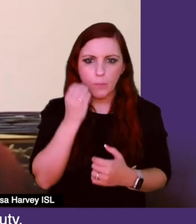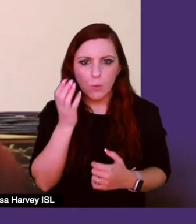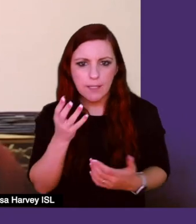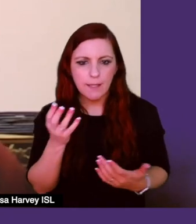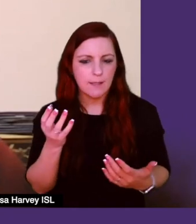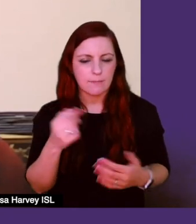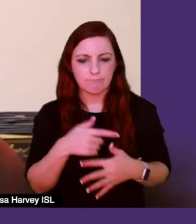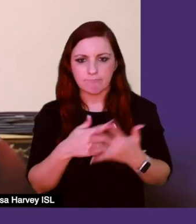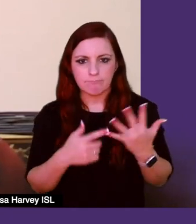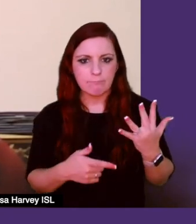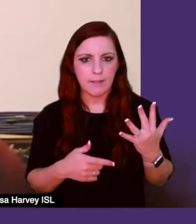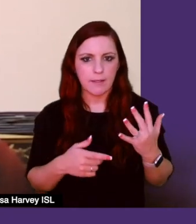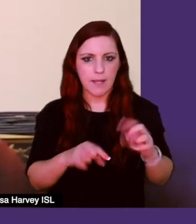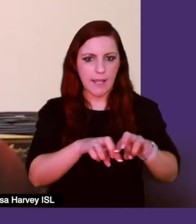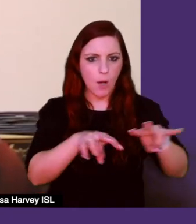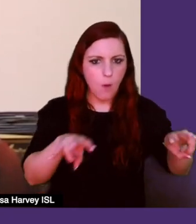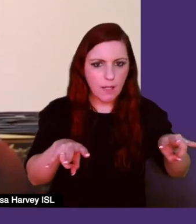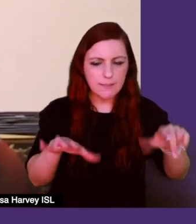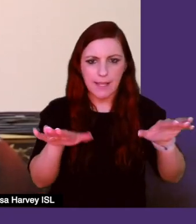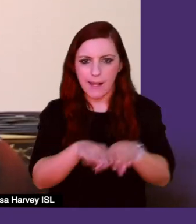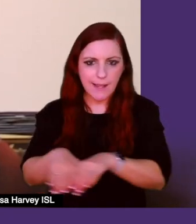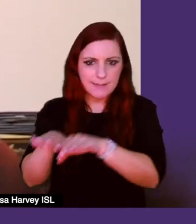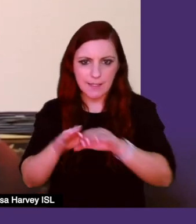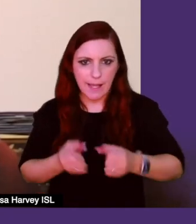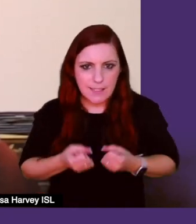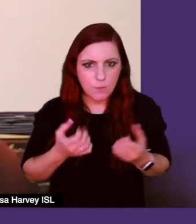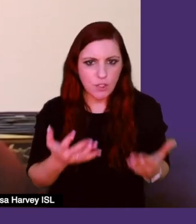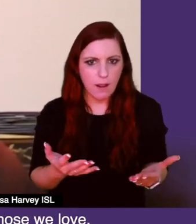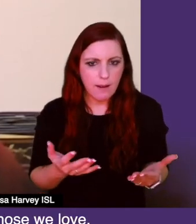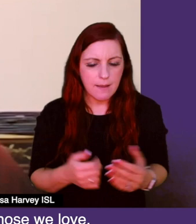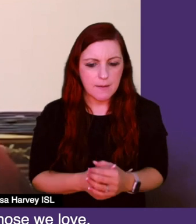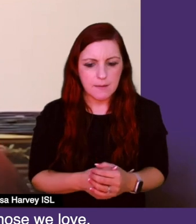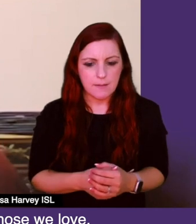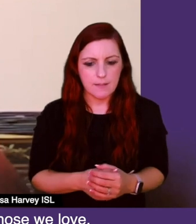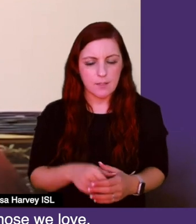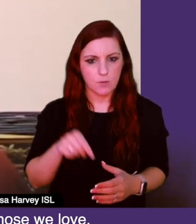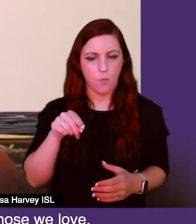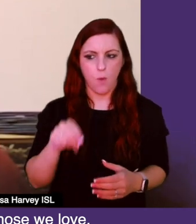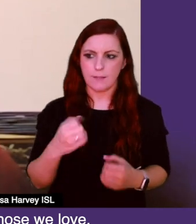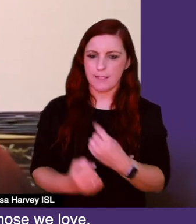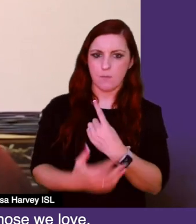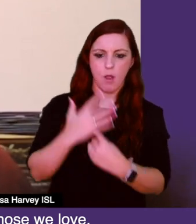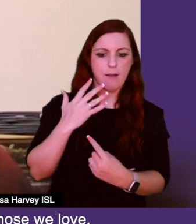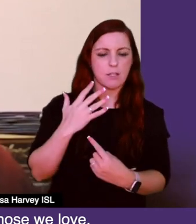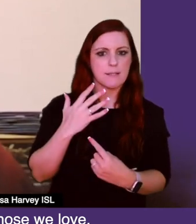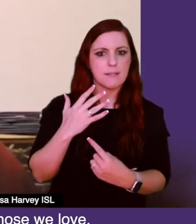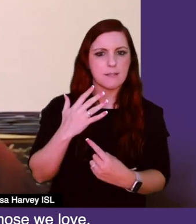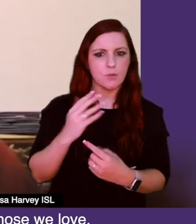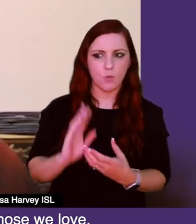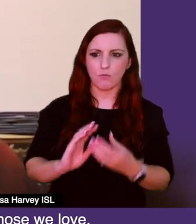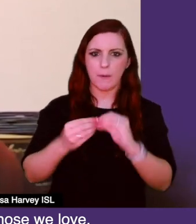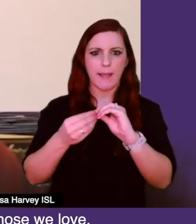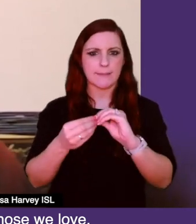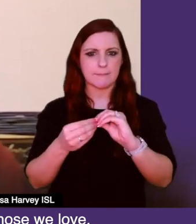beauty. There is equality and equity in expression. We use what inspires us as women to